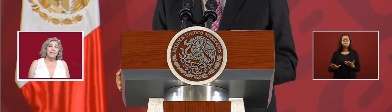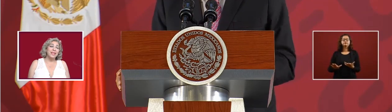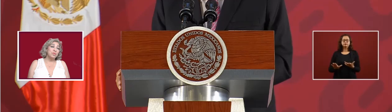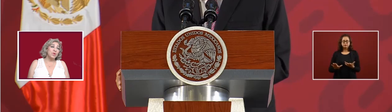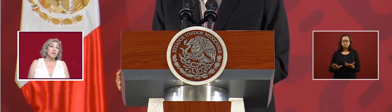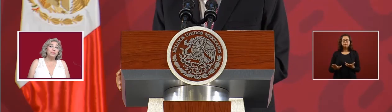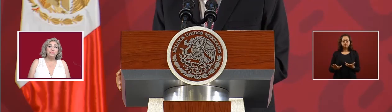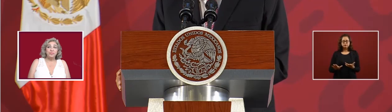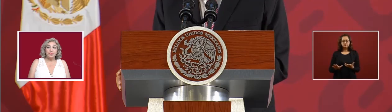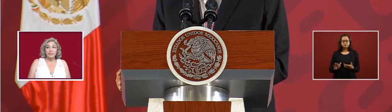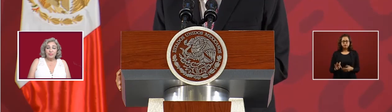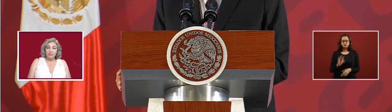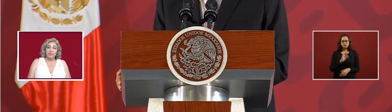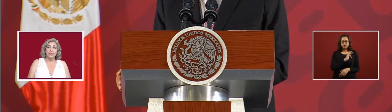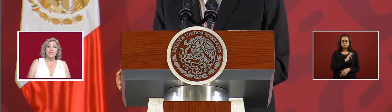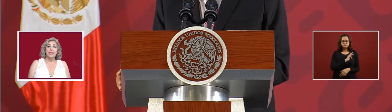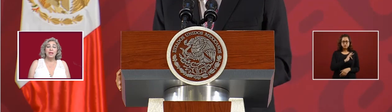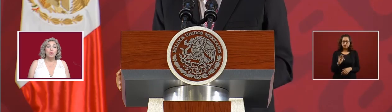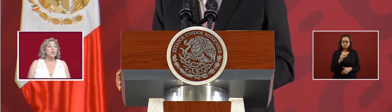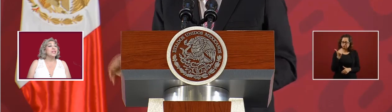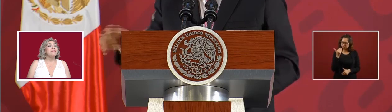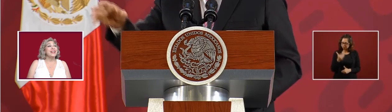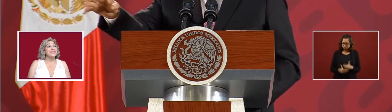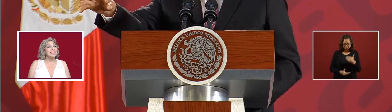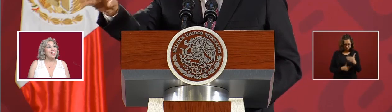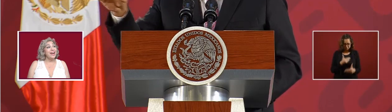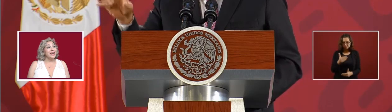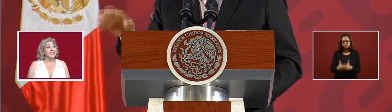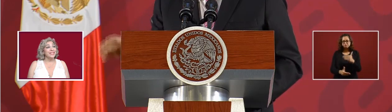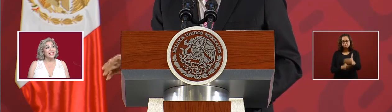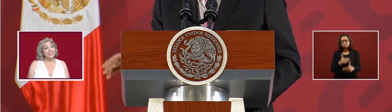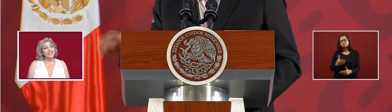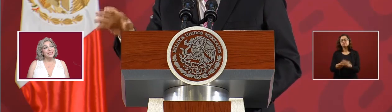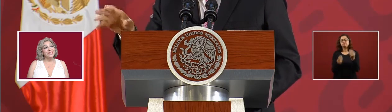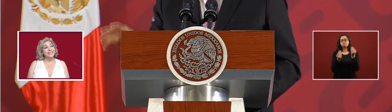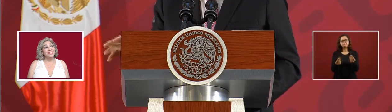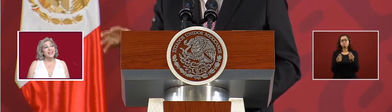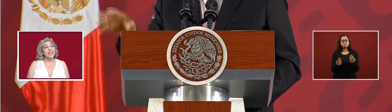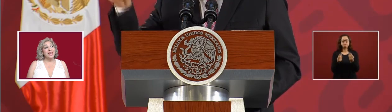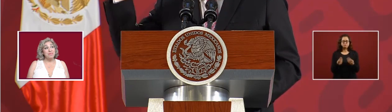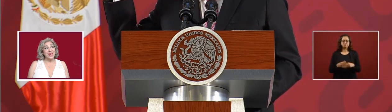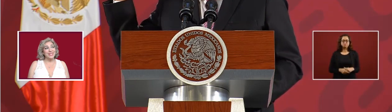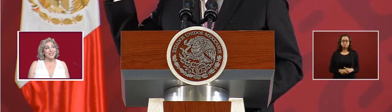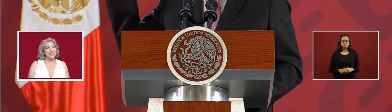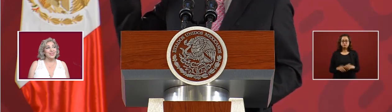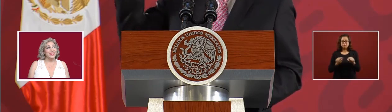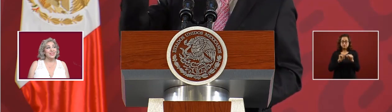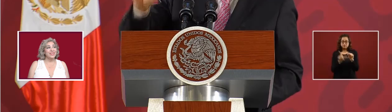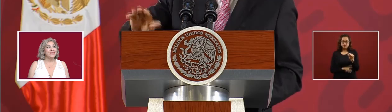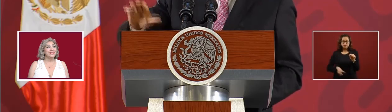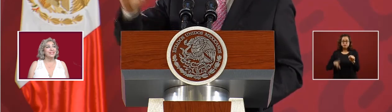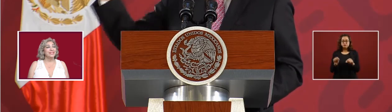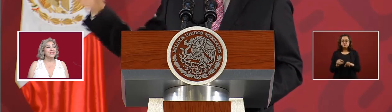then we'll advance a lot in in in Mexico